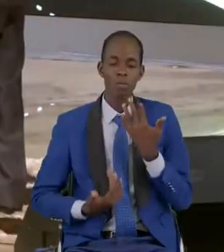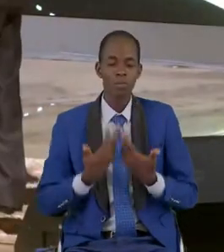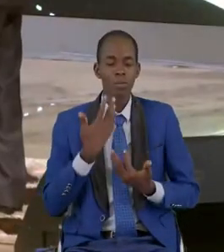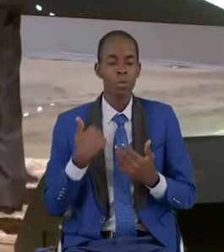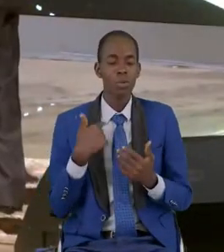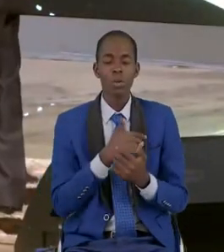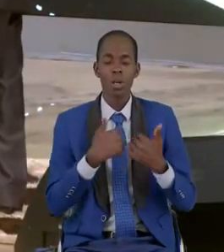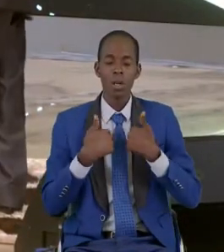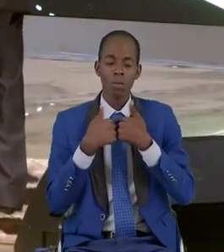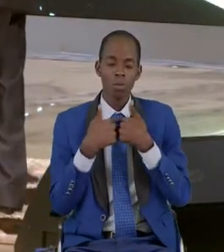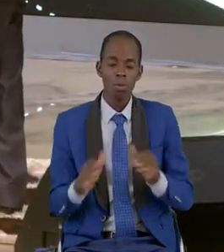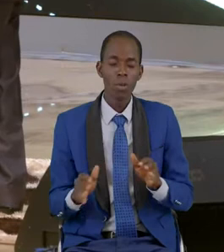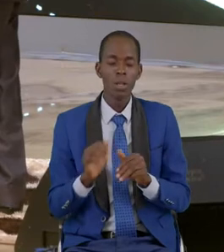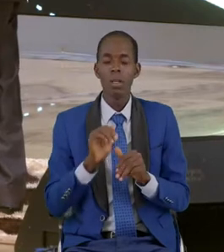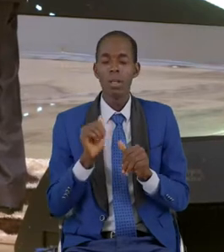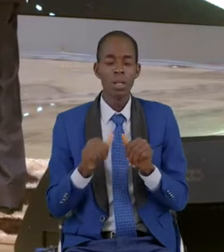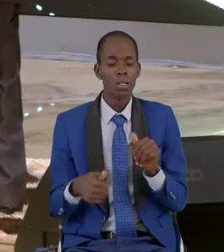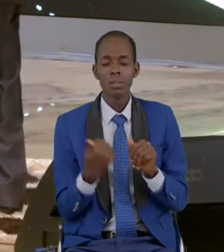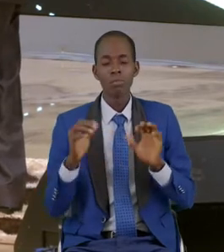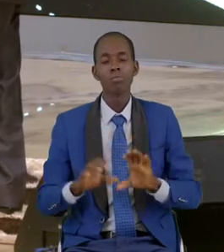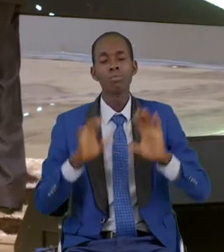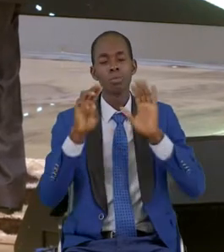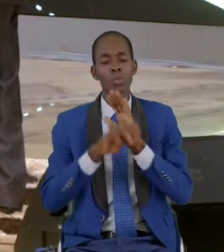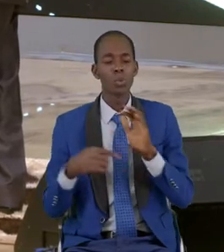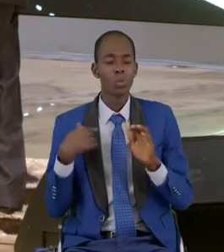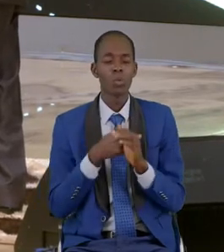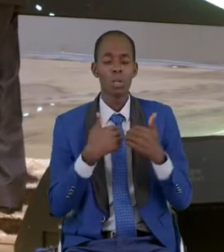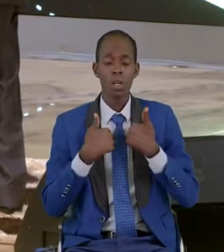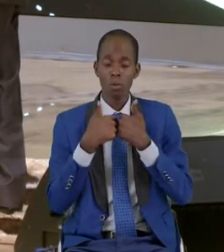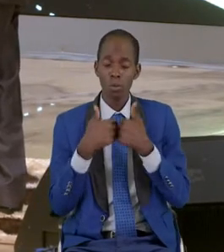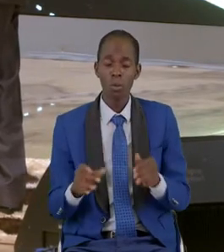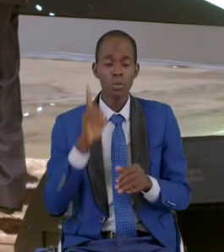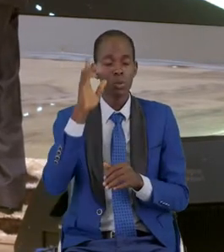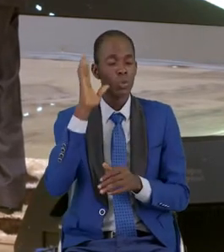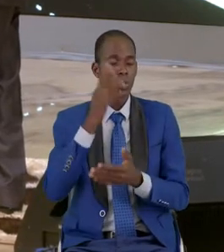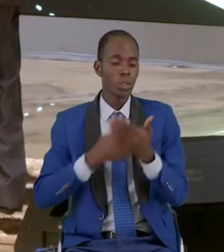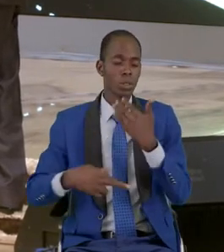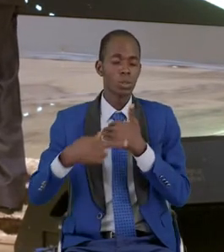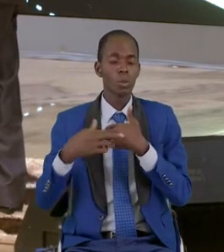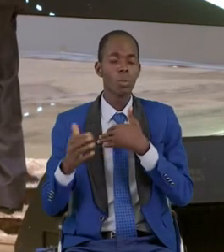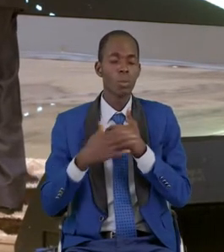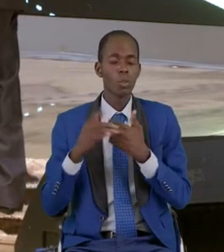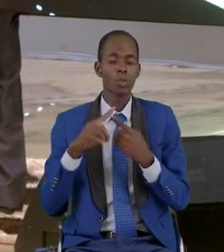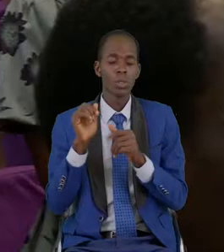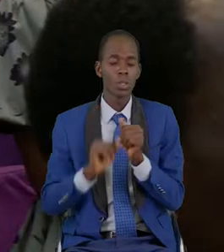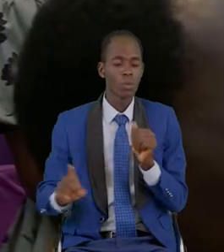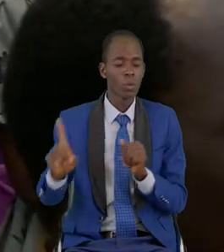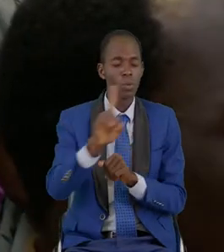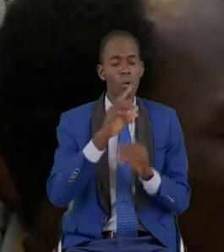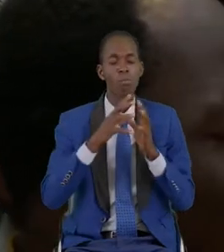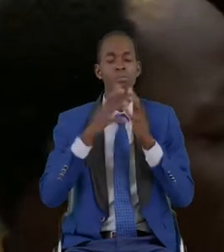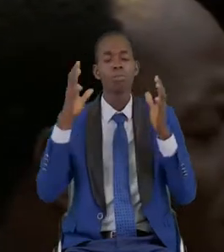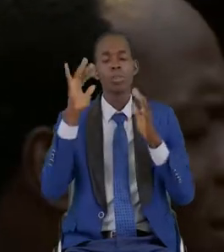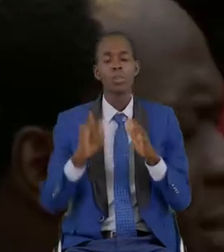any commitment we have lost, you restore to everyone abundantly in Jesus'